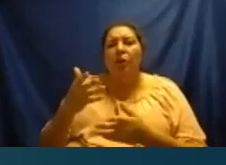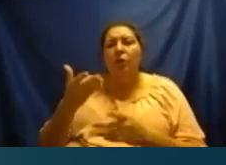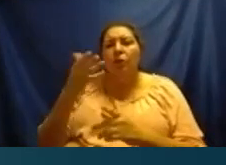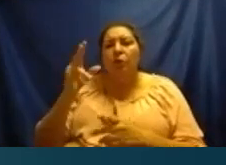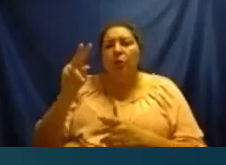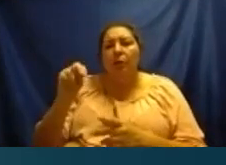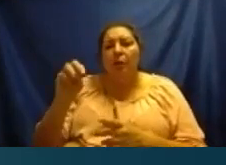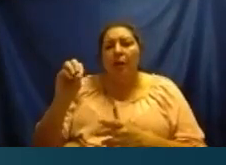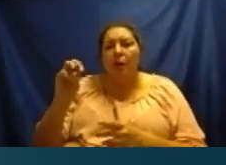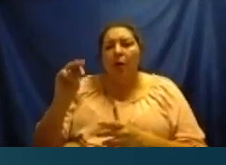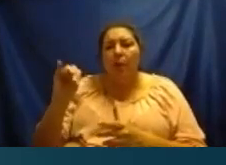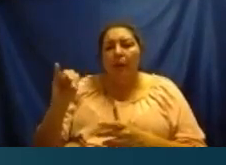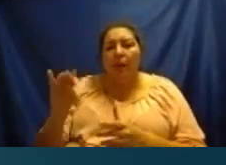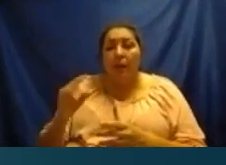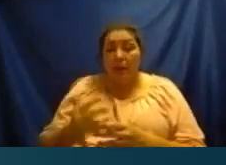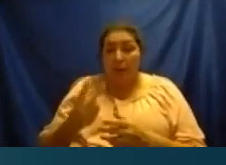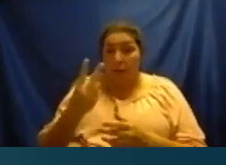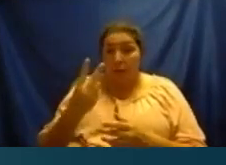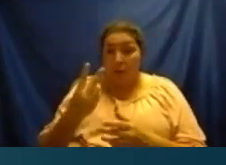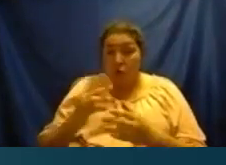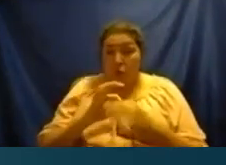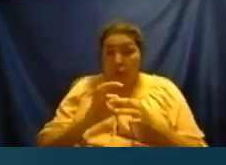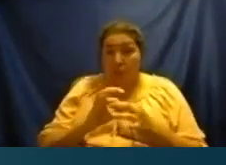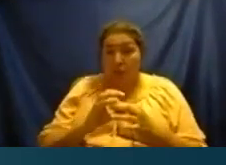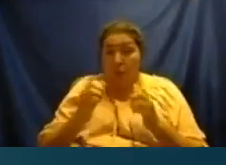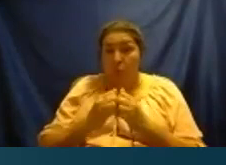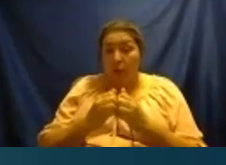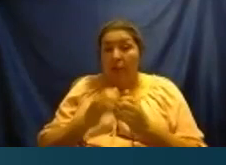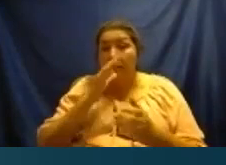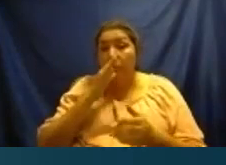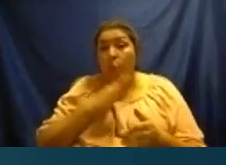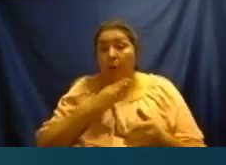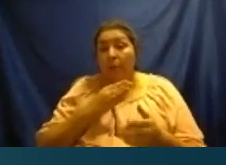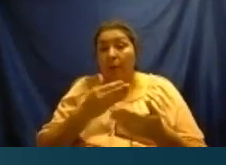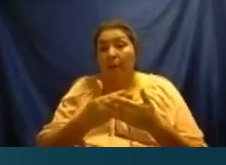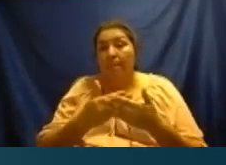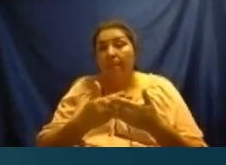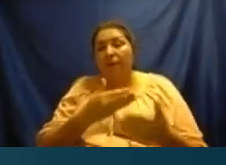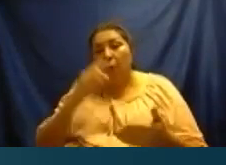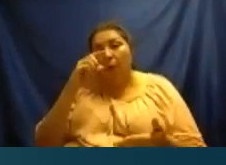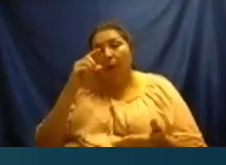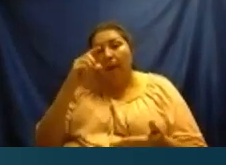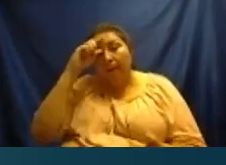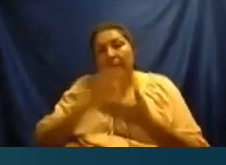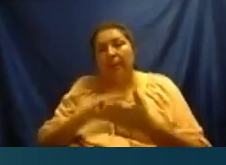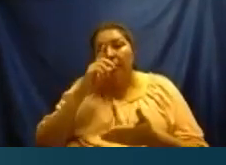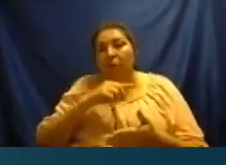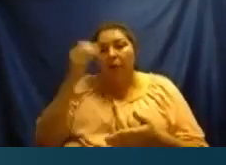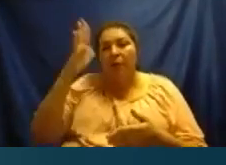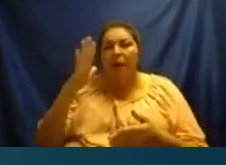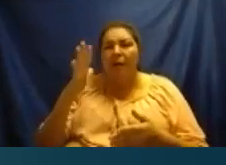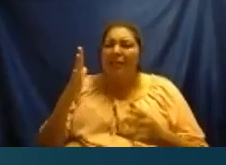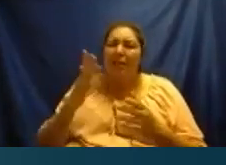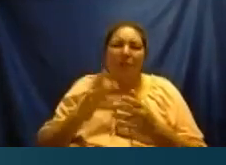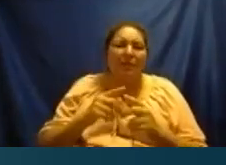This relationship of these 2 formerly heathen women is something to model. It's based on mercy,